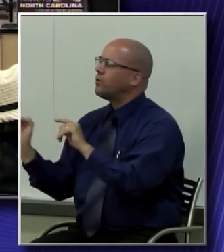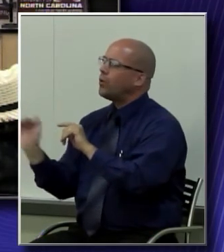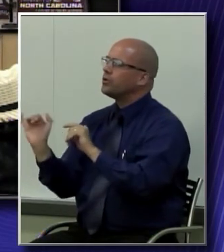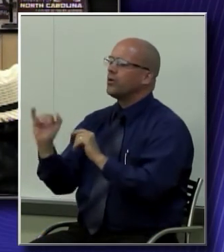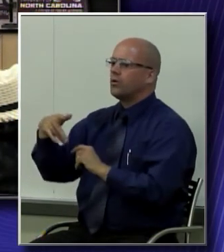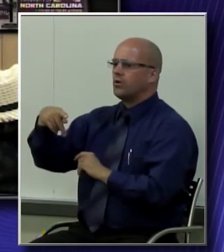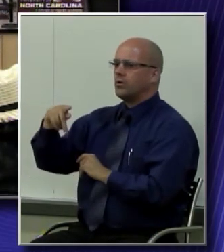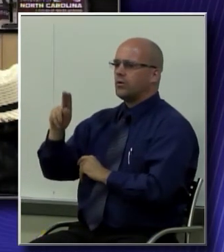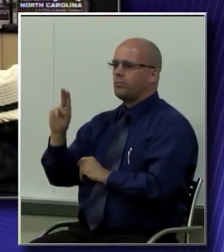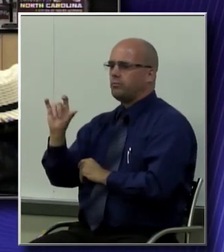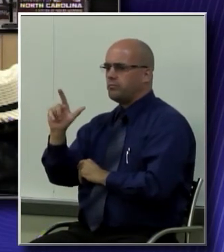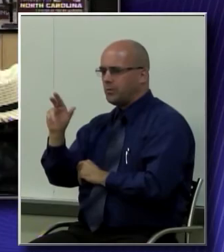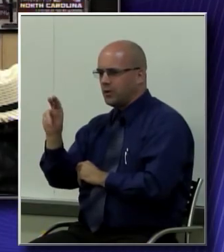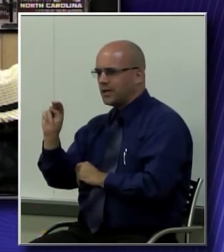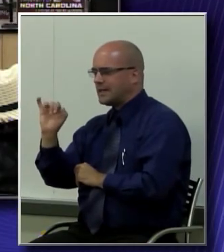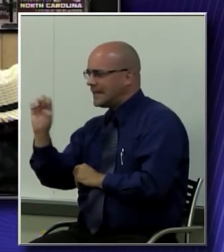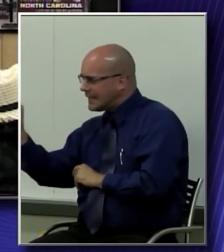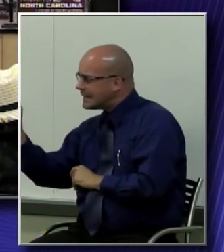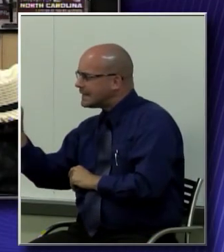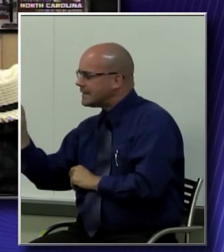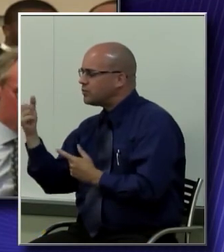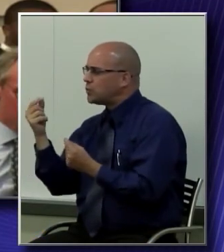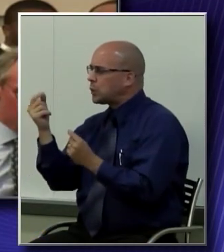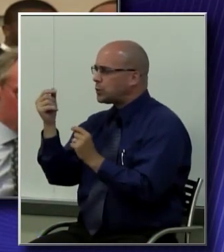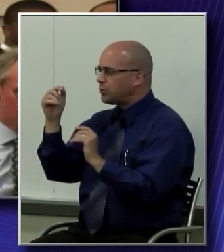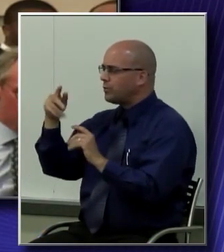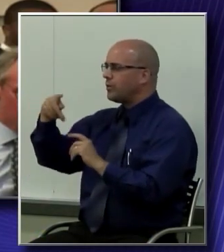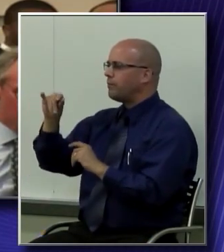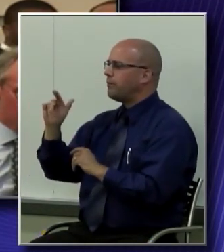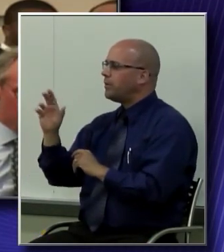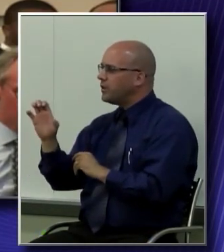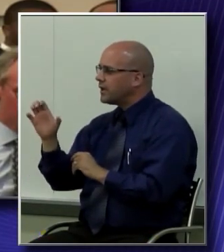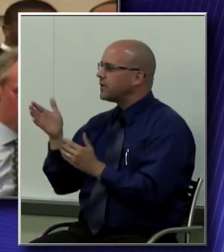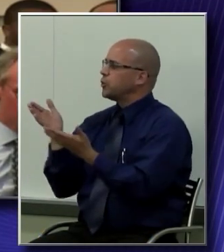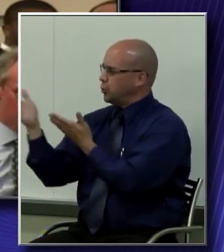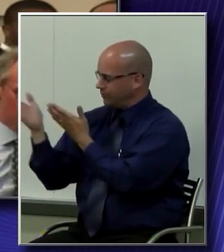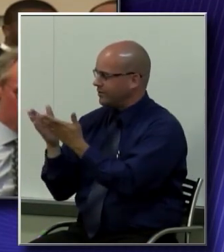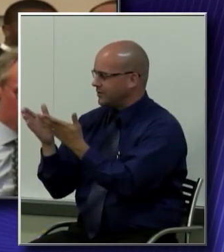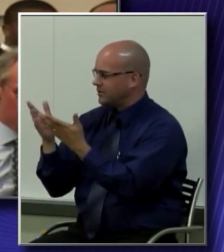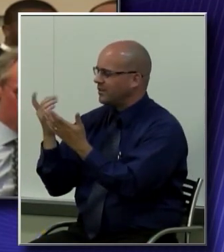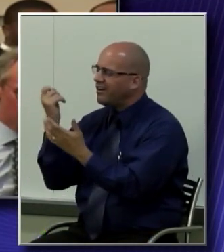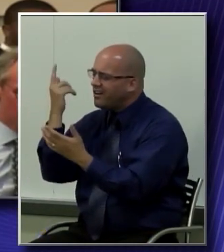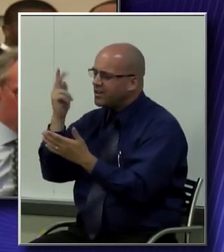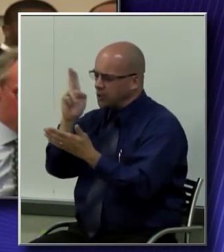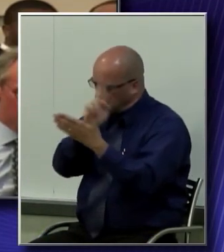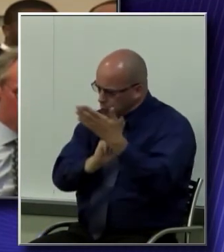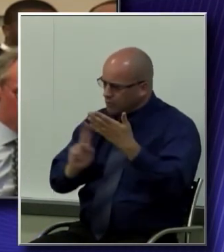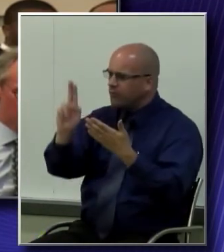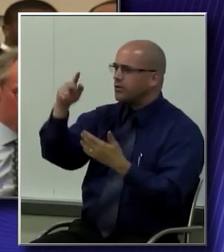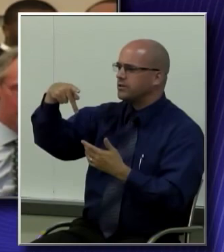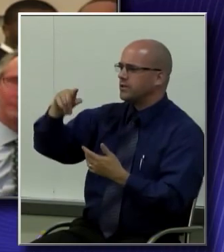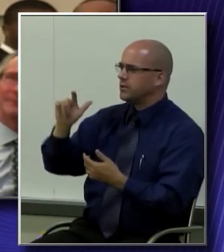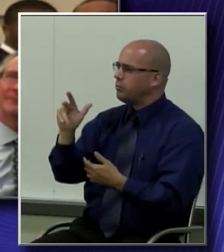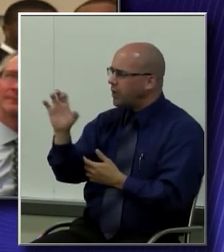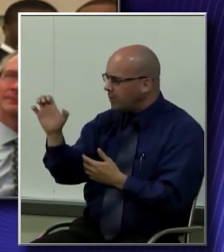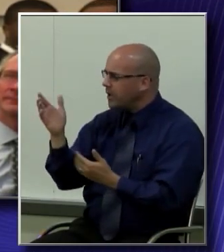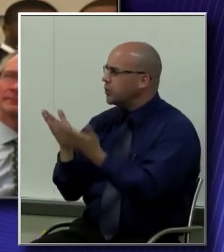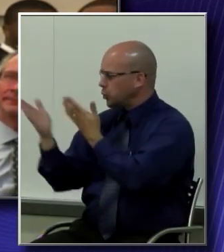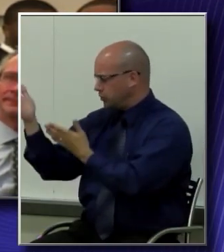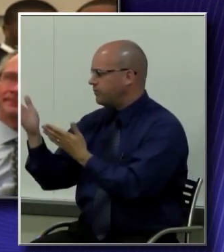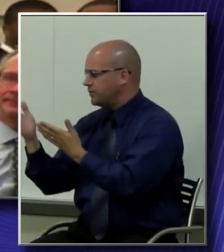is a commitment to public service. The university itself is a public service. It is something that is there for social